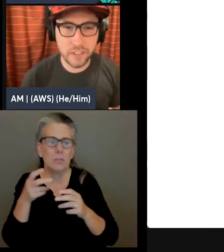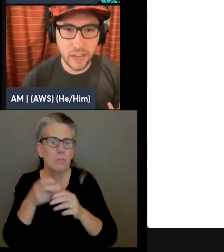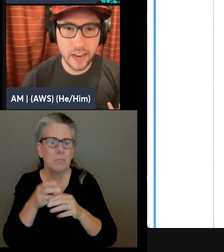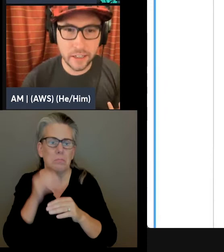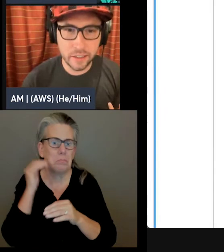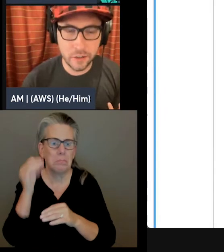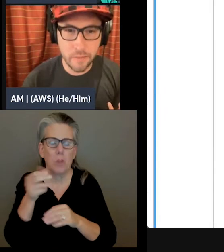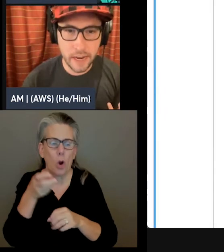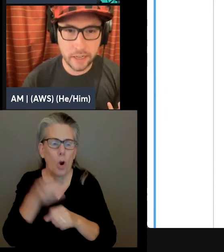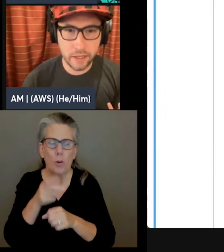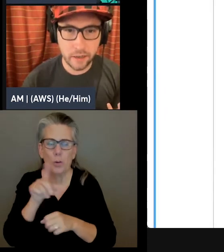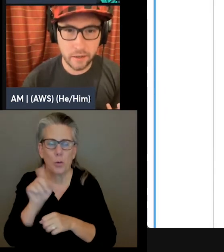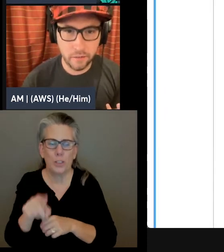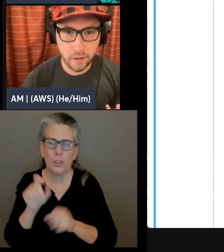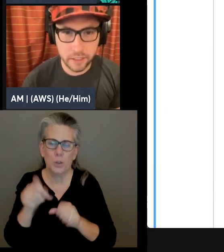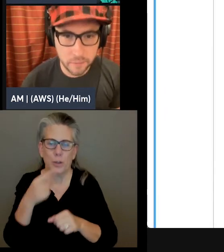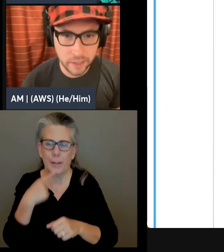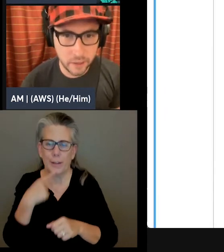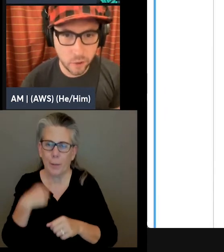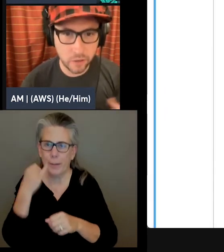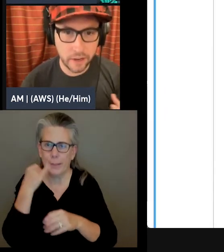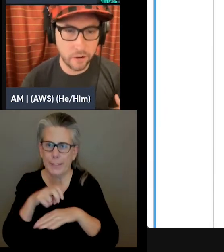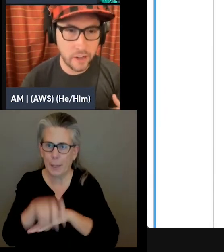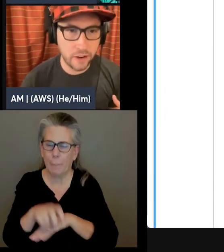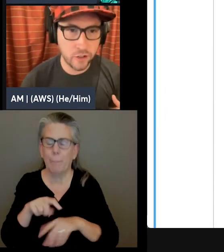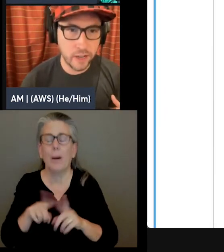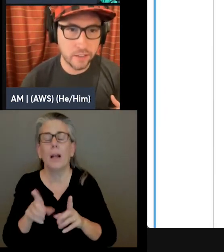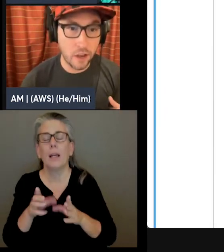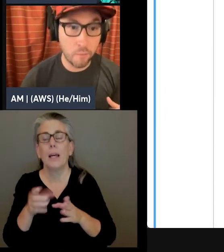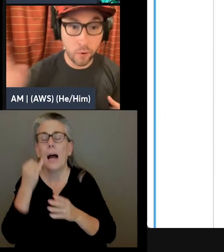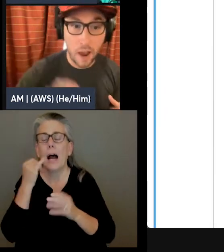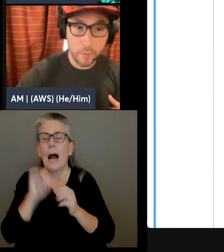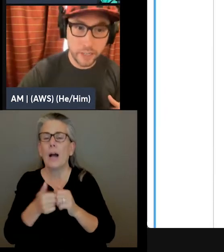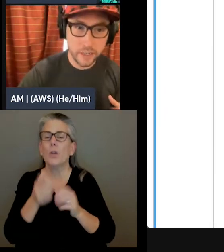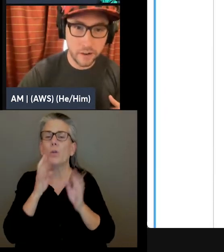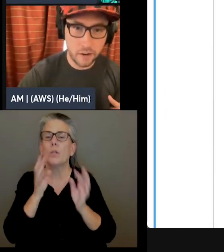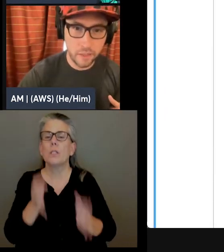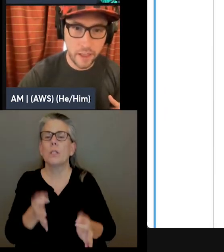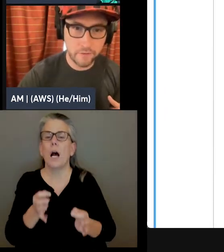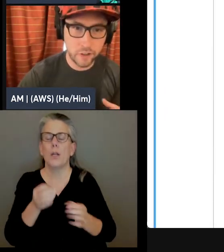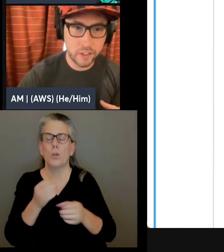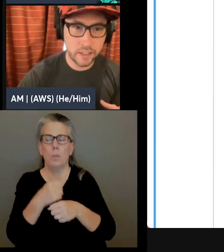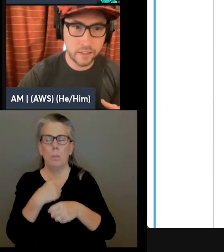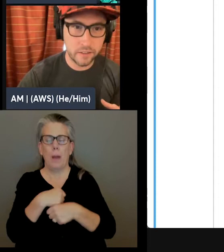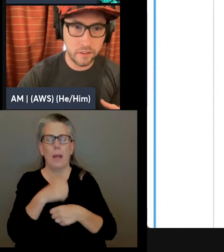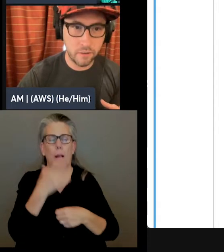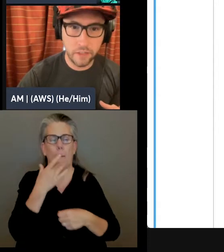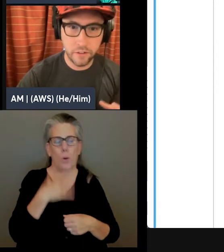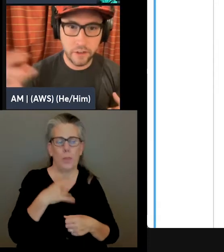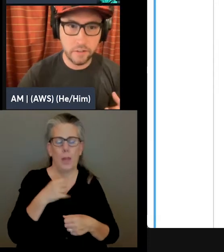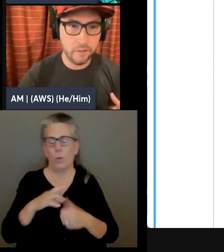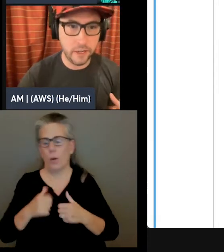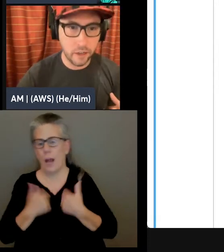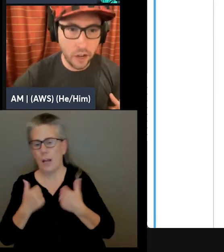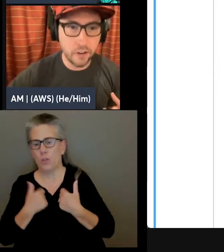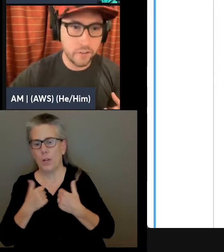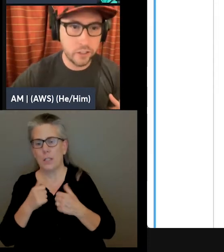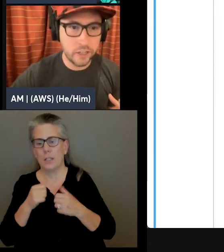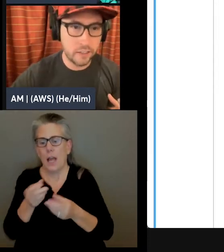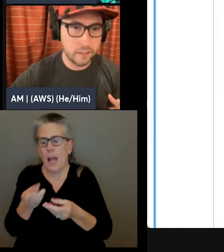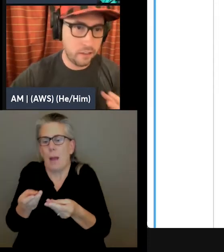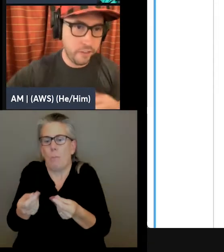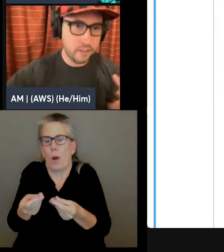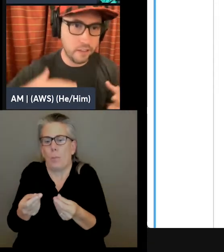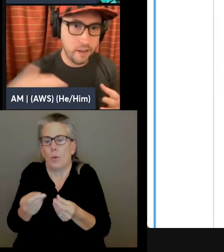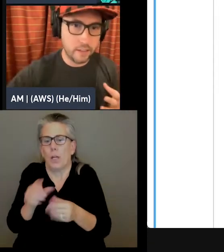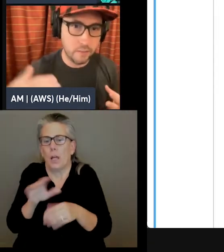would you decide to make like something like a birthday or an address a property on that vertex rather than like another